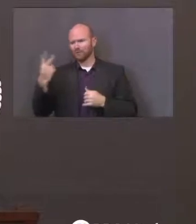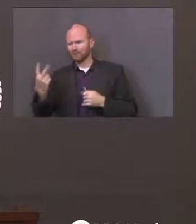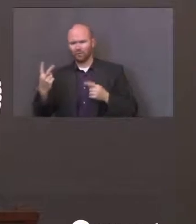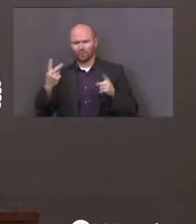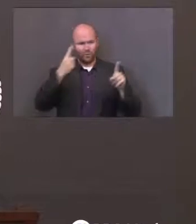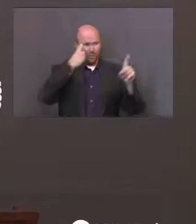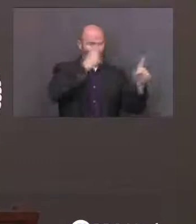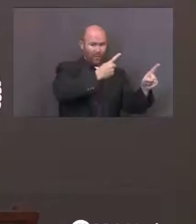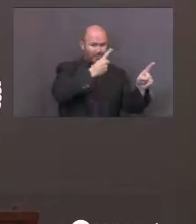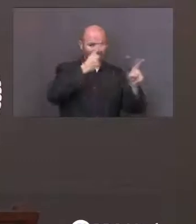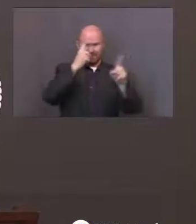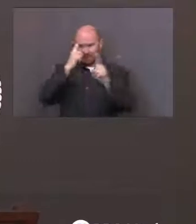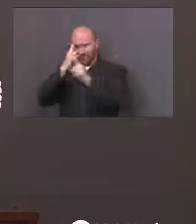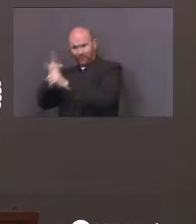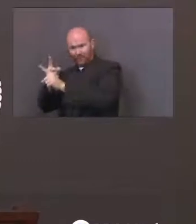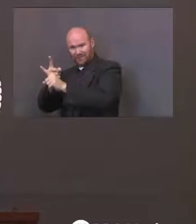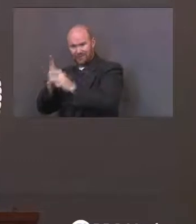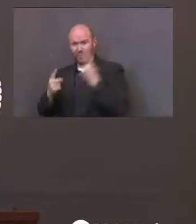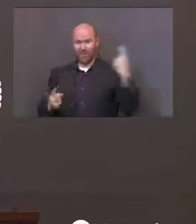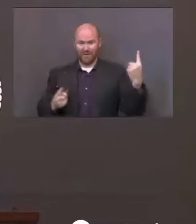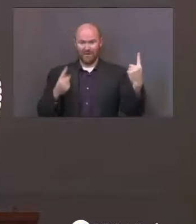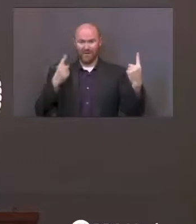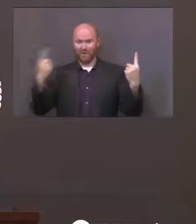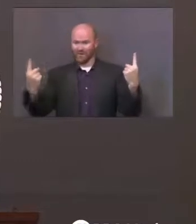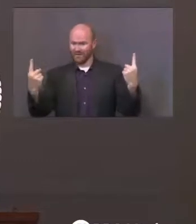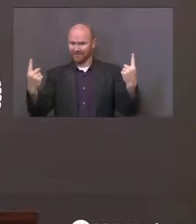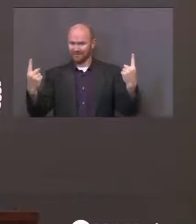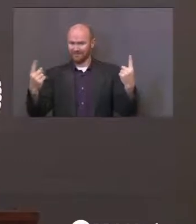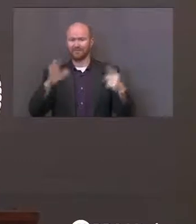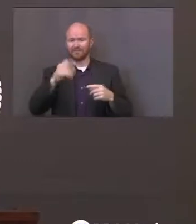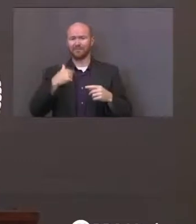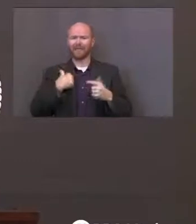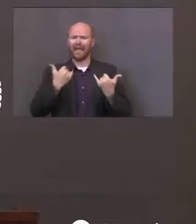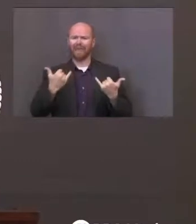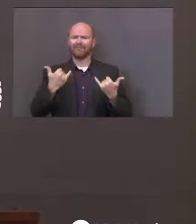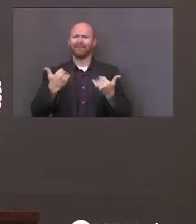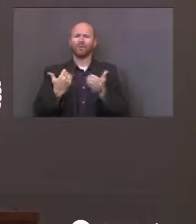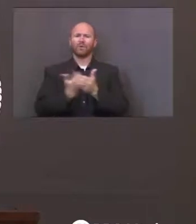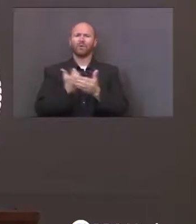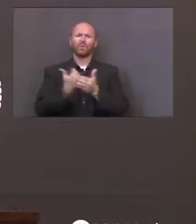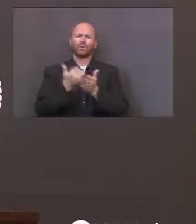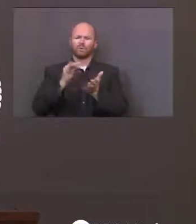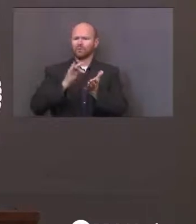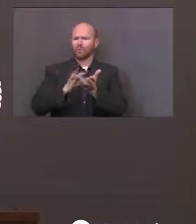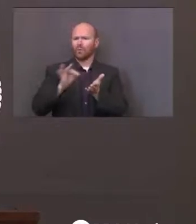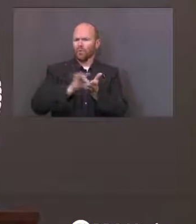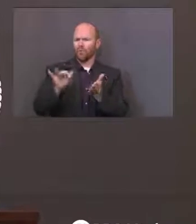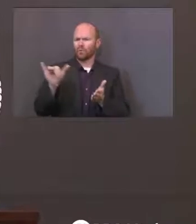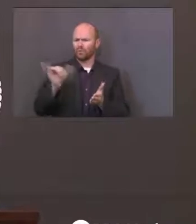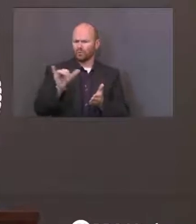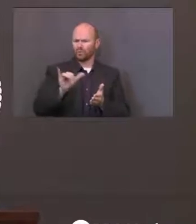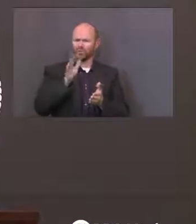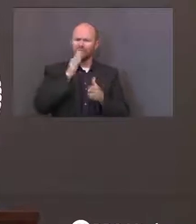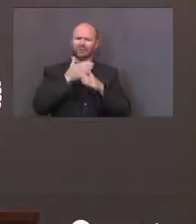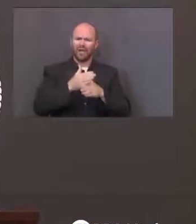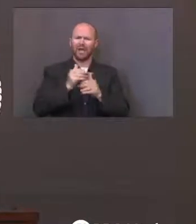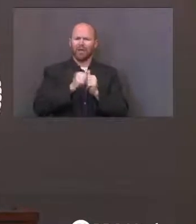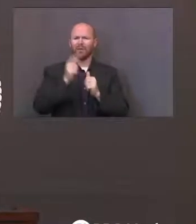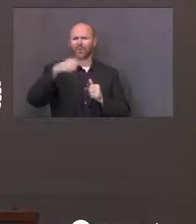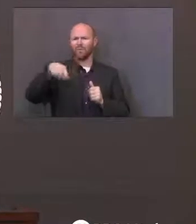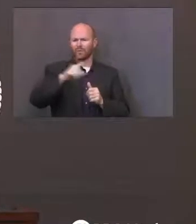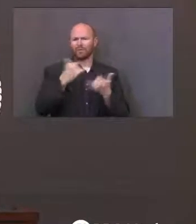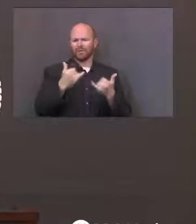the And let me just point out, we have a new scoreboard, as we refer to it, that we're going to share with you